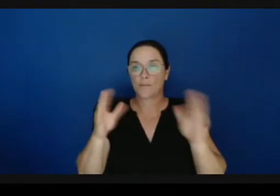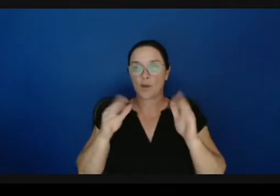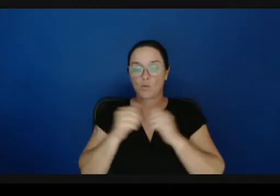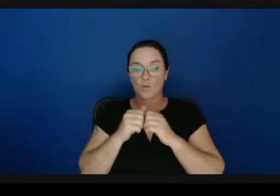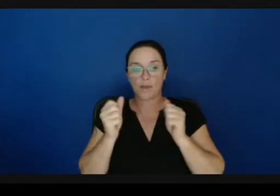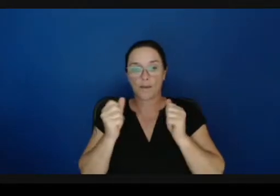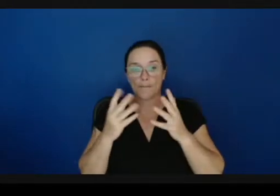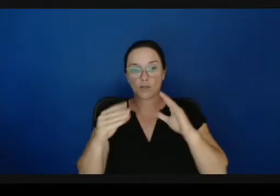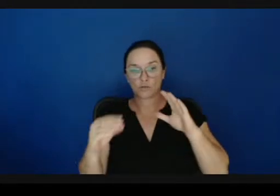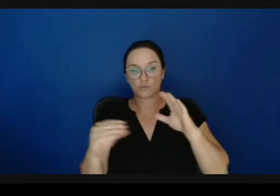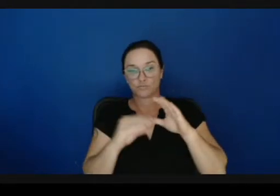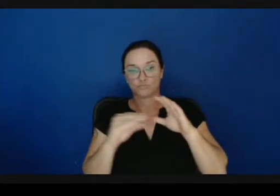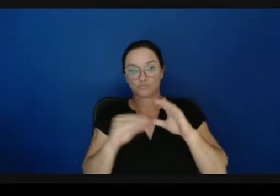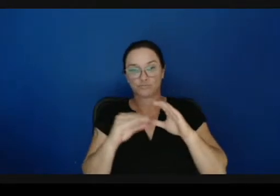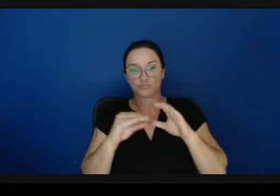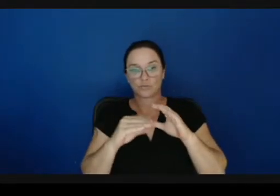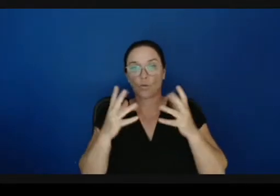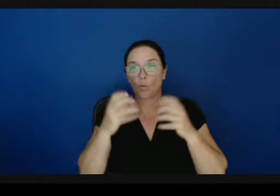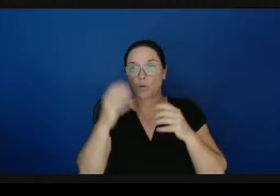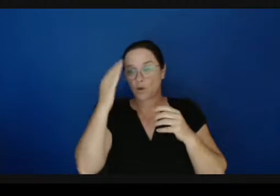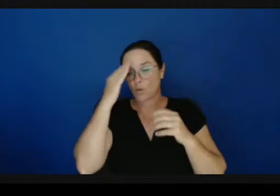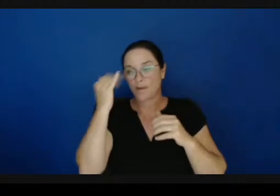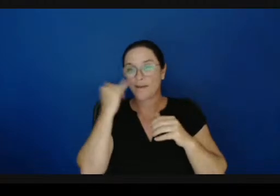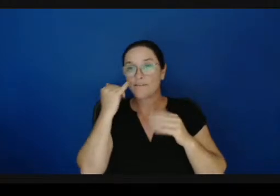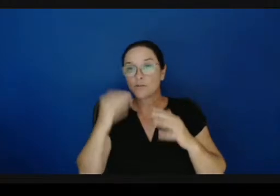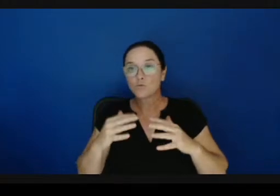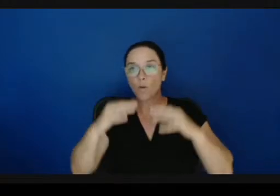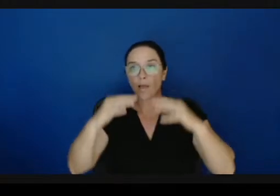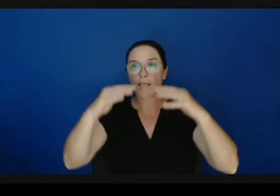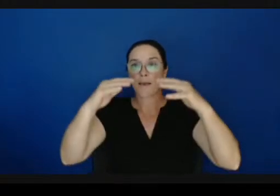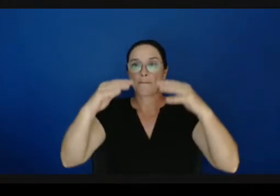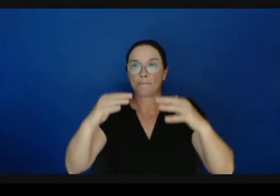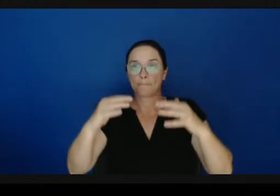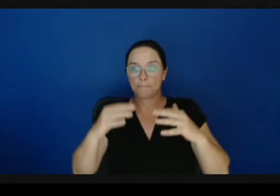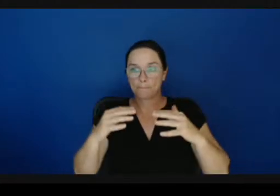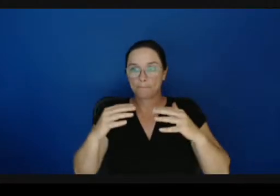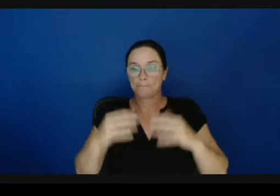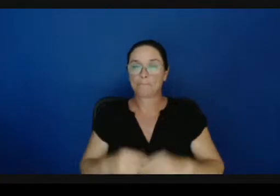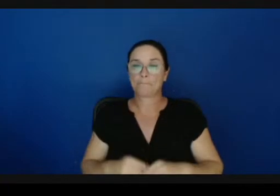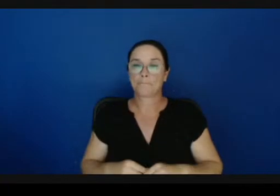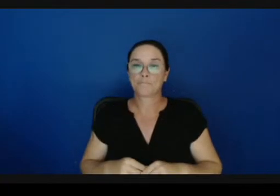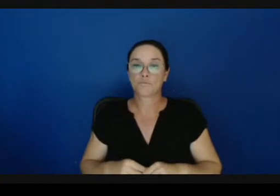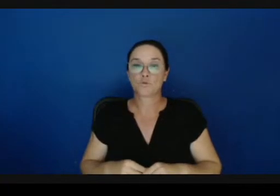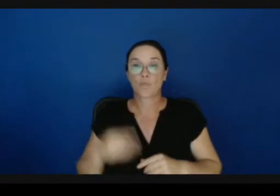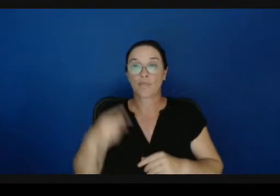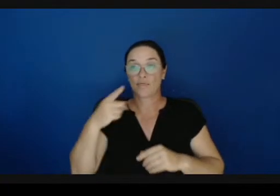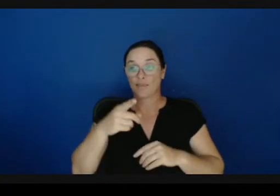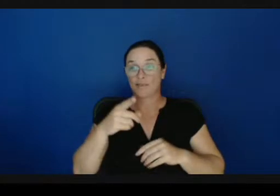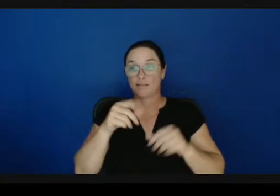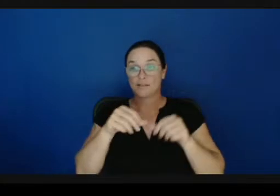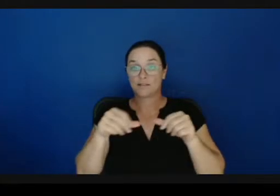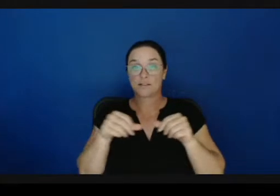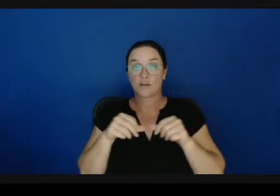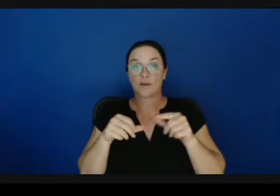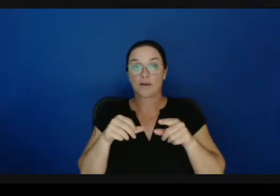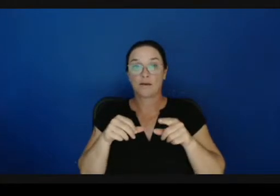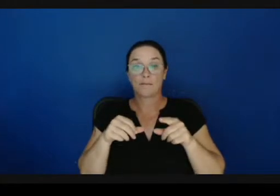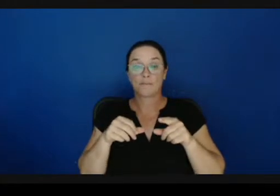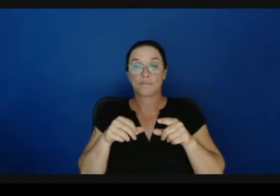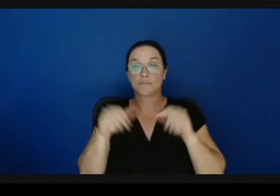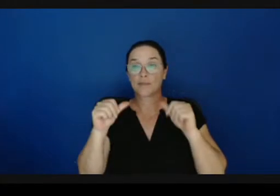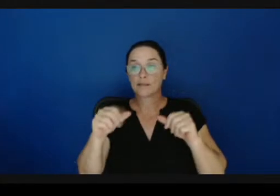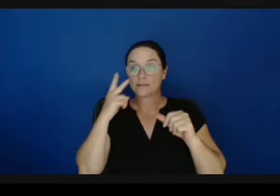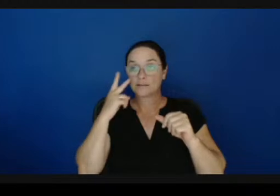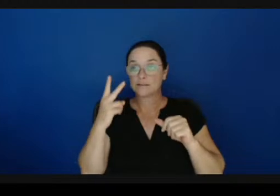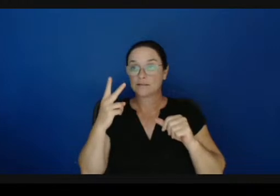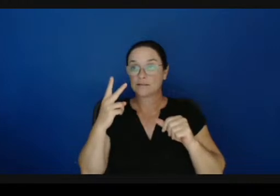they swelling or not, right? That's the most important thing here. So on this station, the MMAU station, you can see that